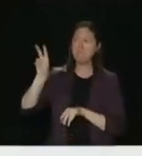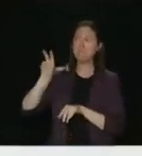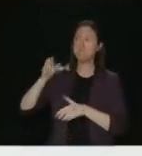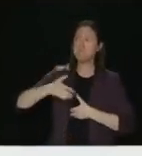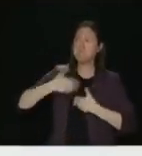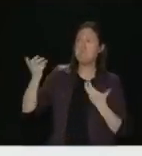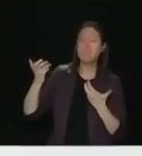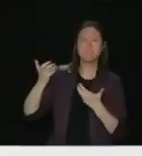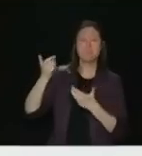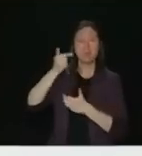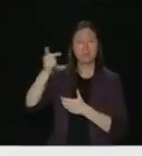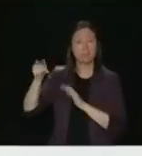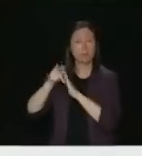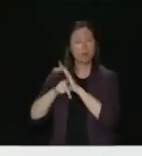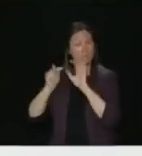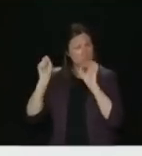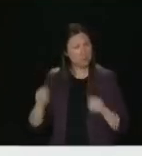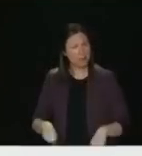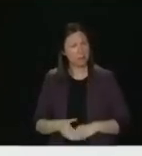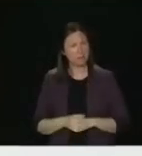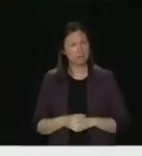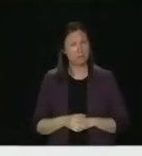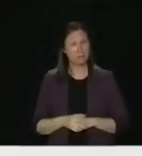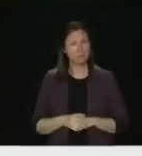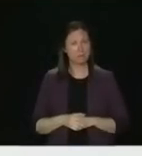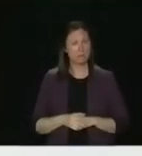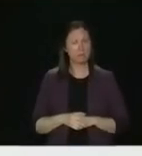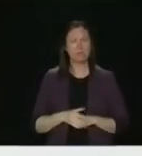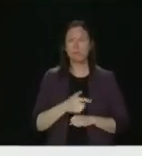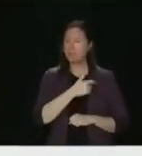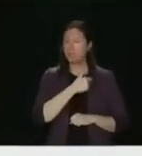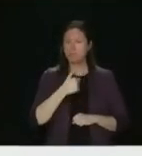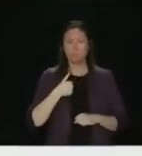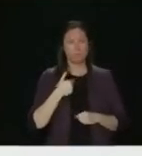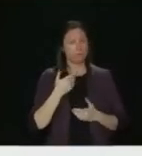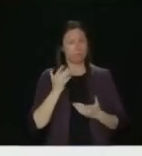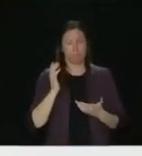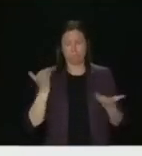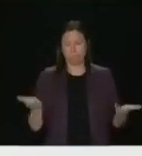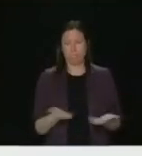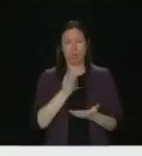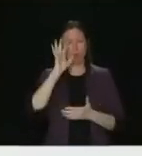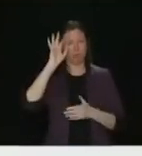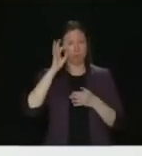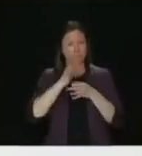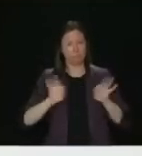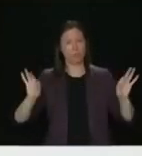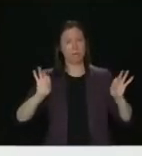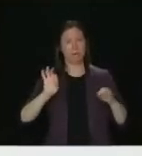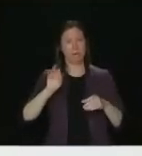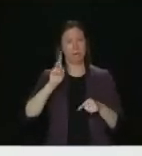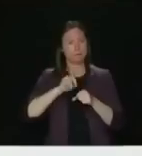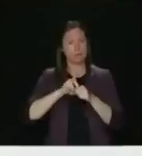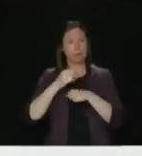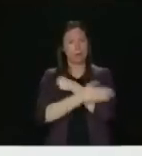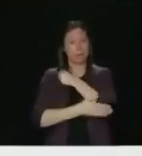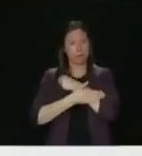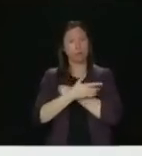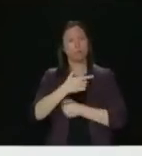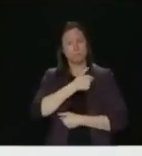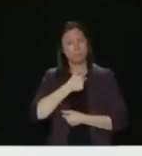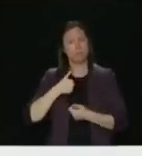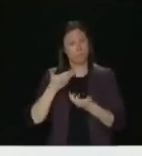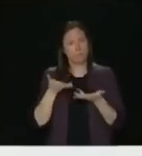government policies. It's something we'll always defend in this free and democratic country.